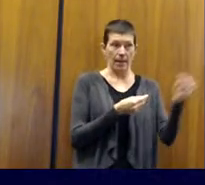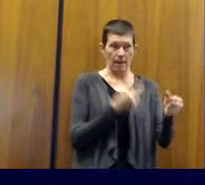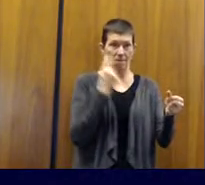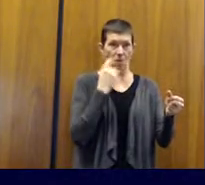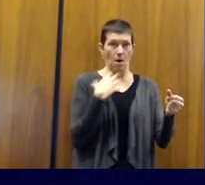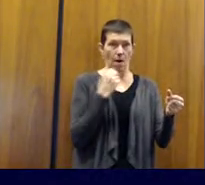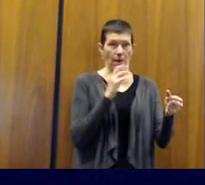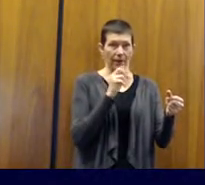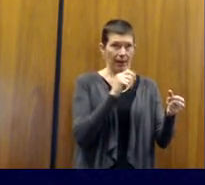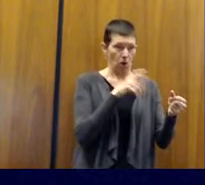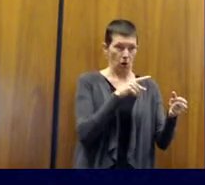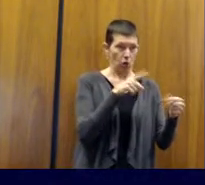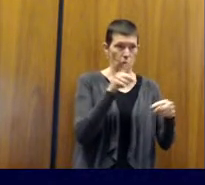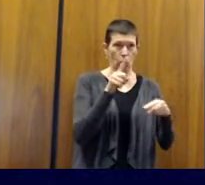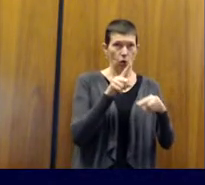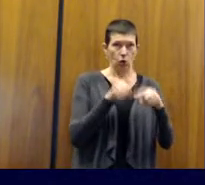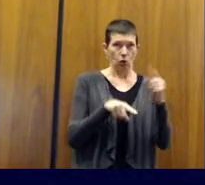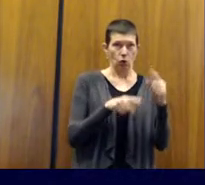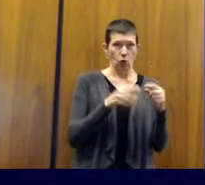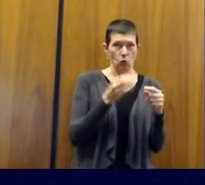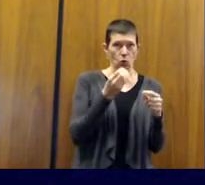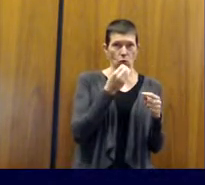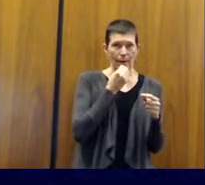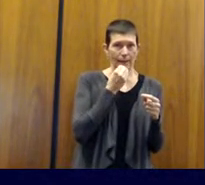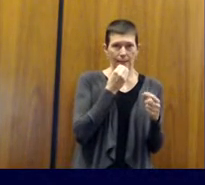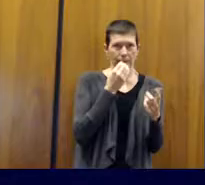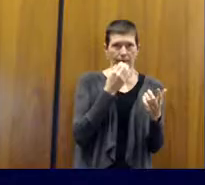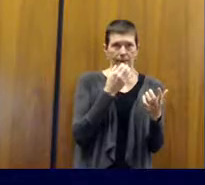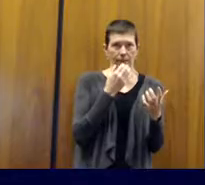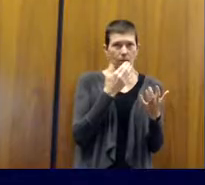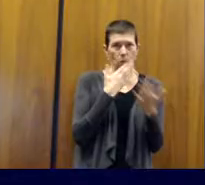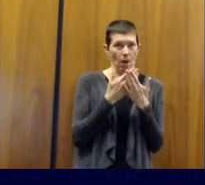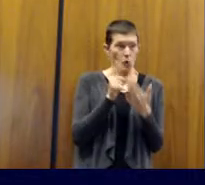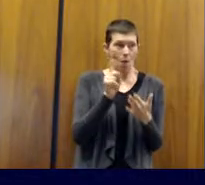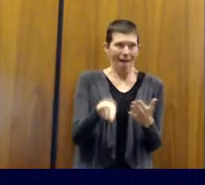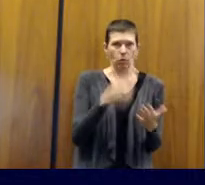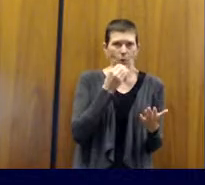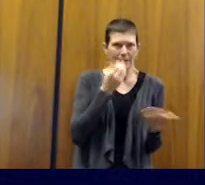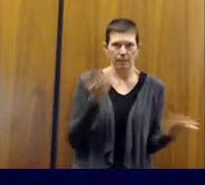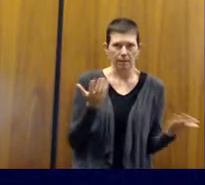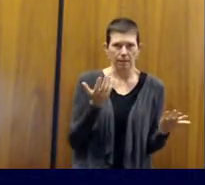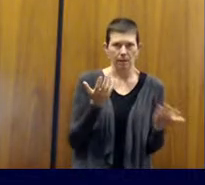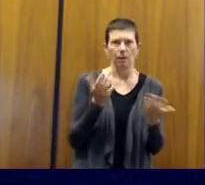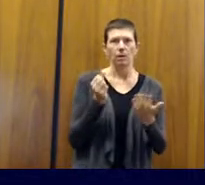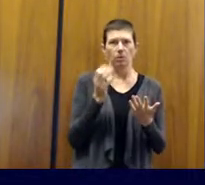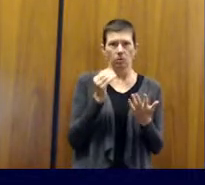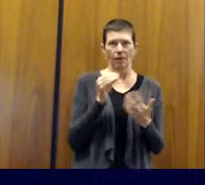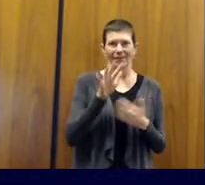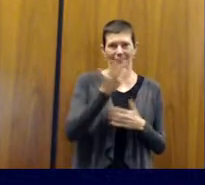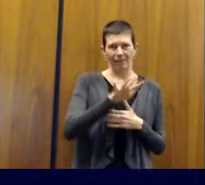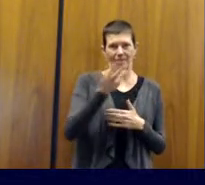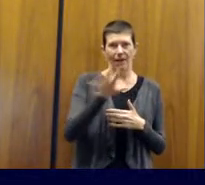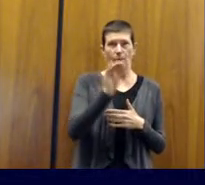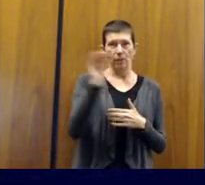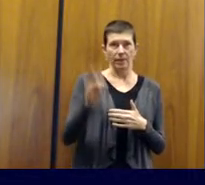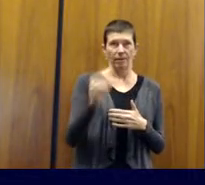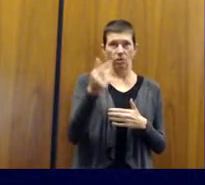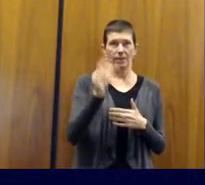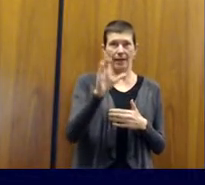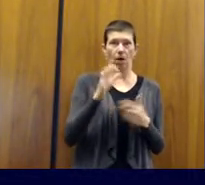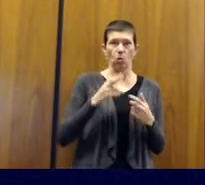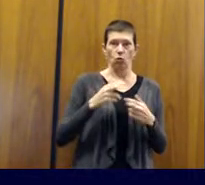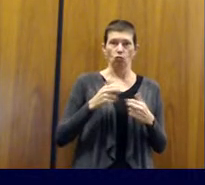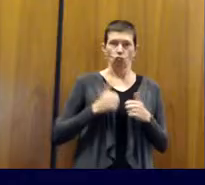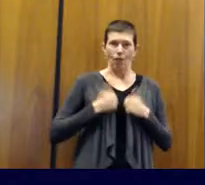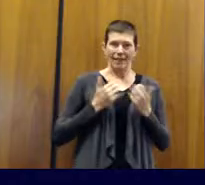care, you can't eat as well. You've got to eat. So 55% of Genesee County